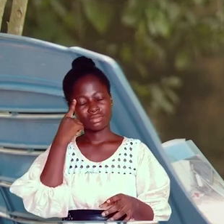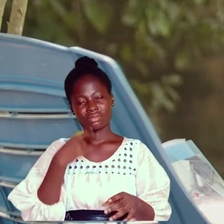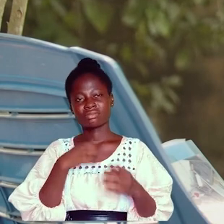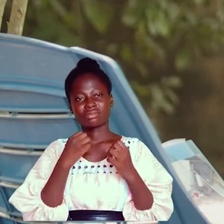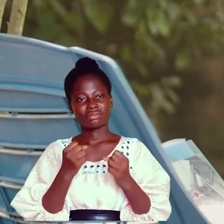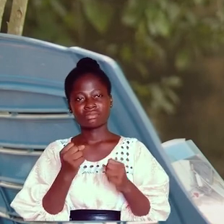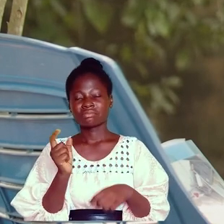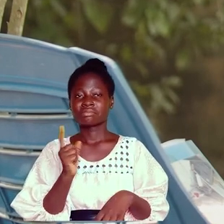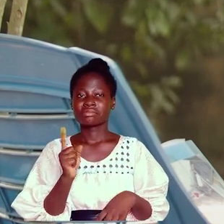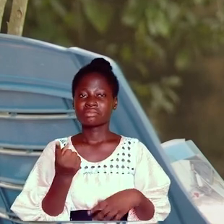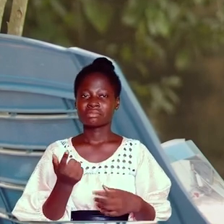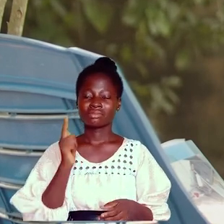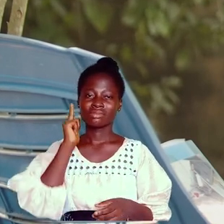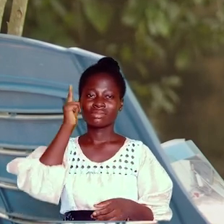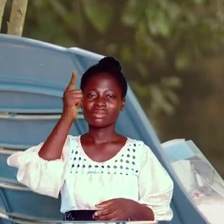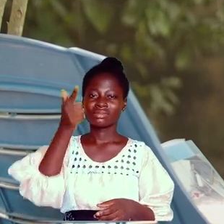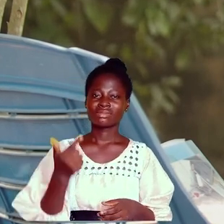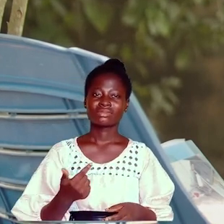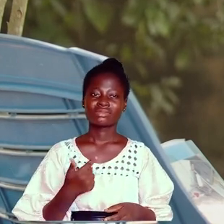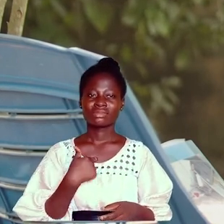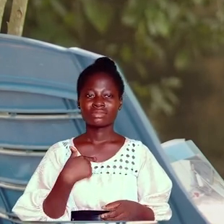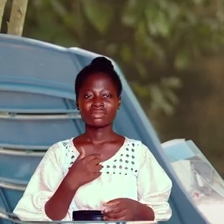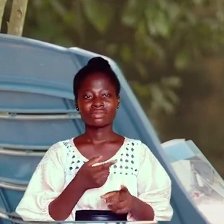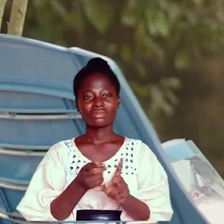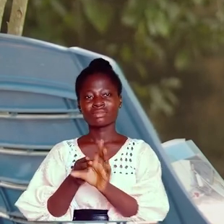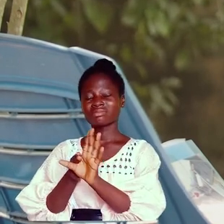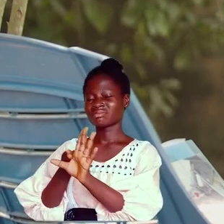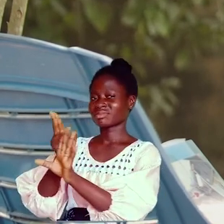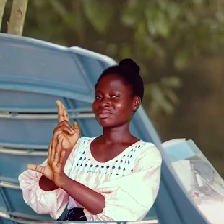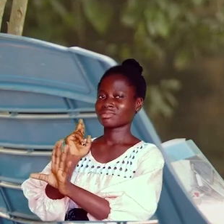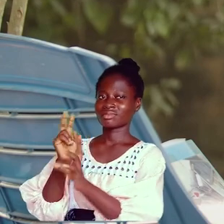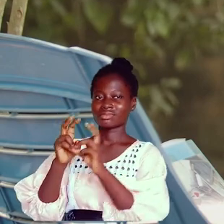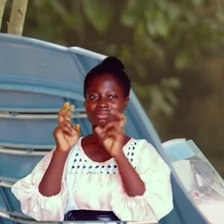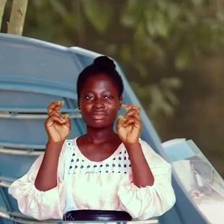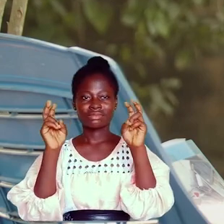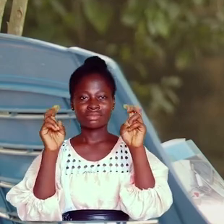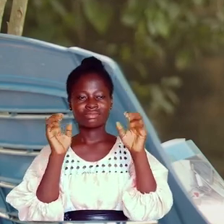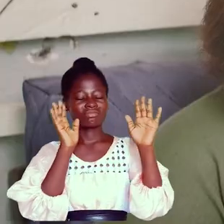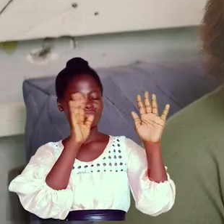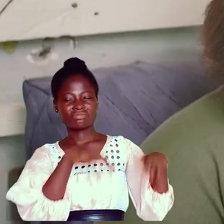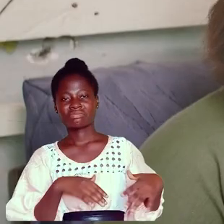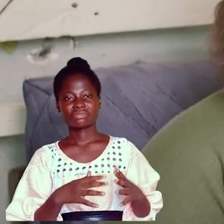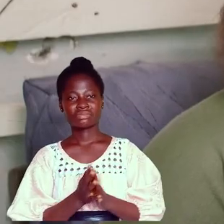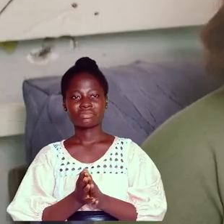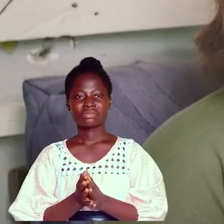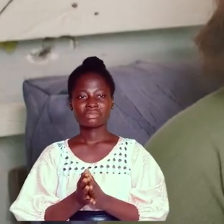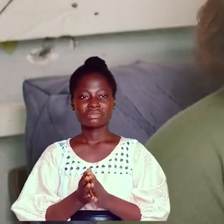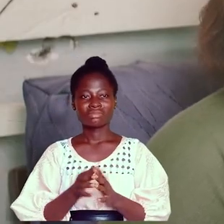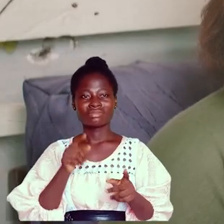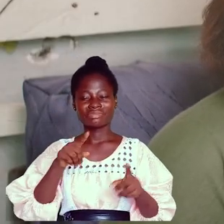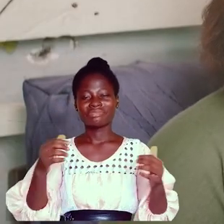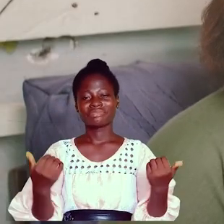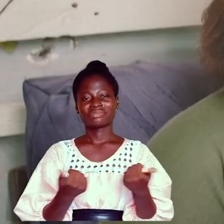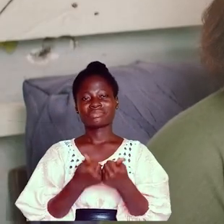was not treated well. Eventually, I had to withdraw from pursuing the case. These challenges